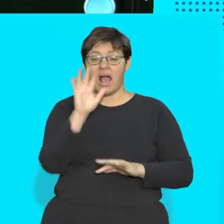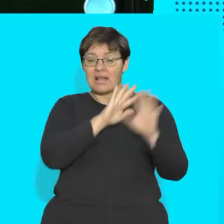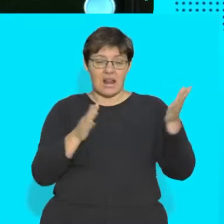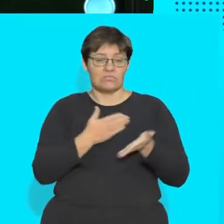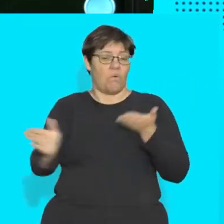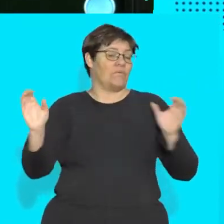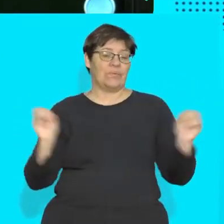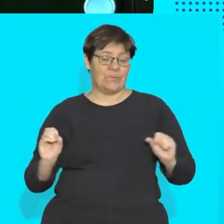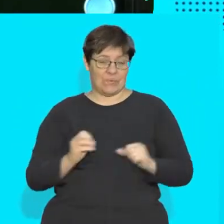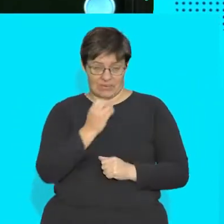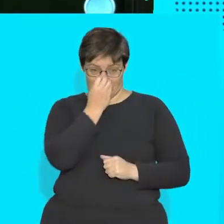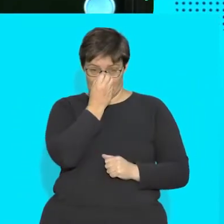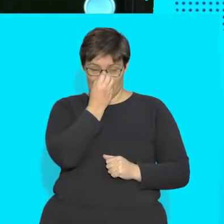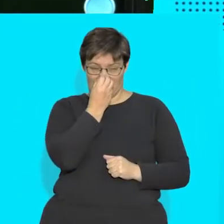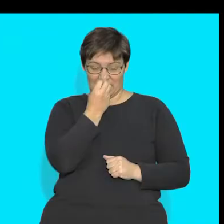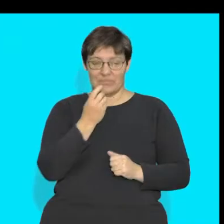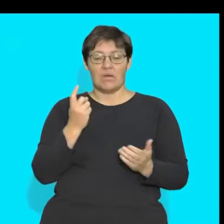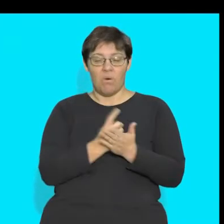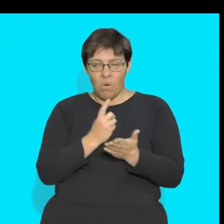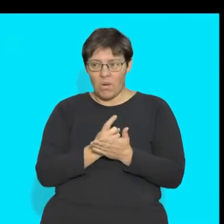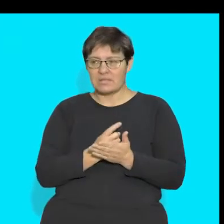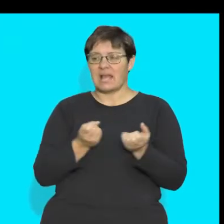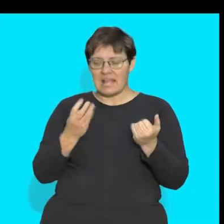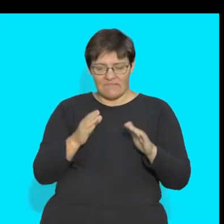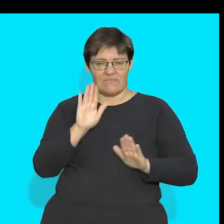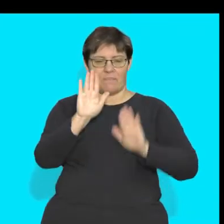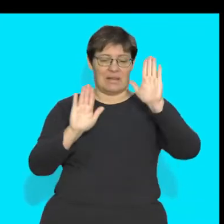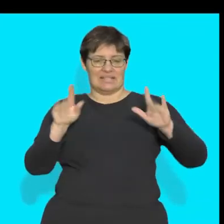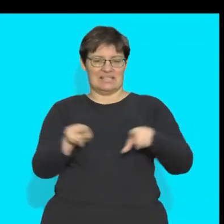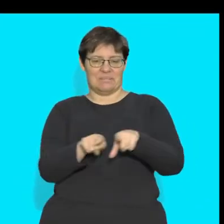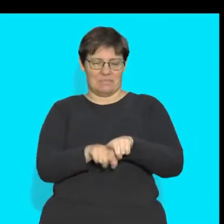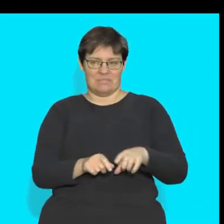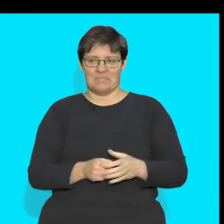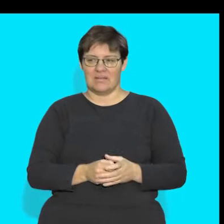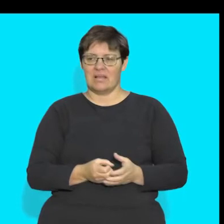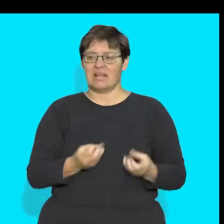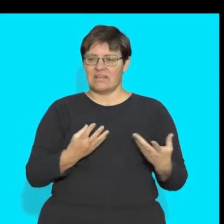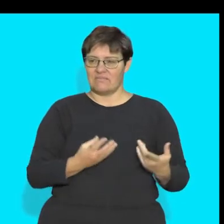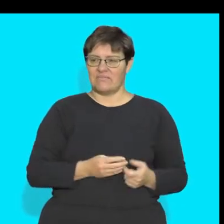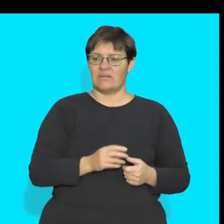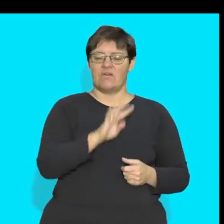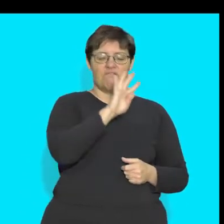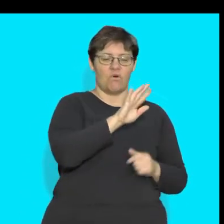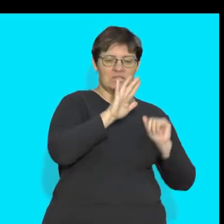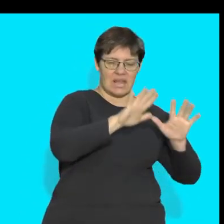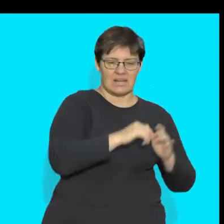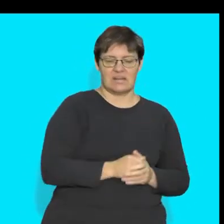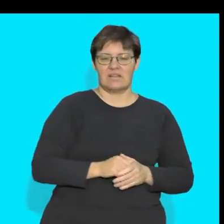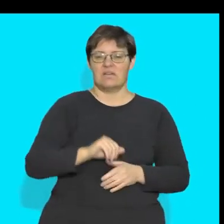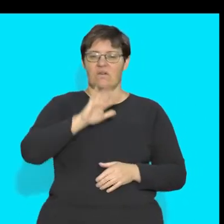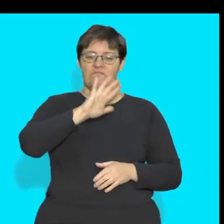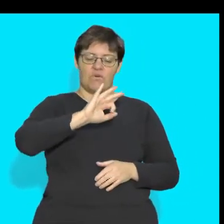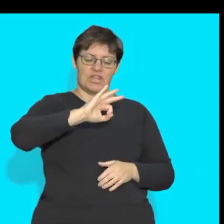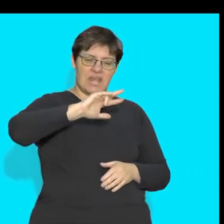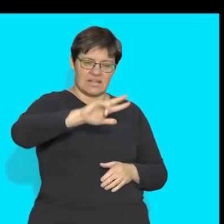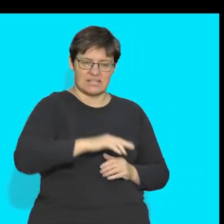okay? And it always gives me this pattern. It will always give me light, 410,